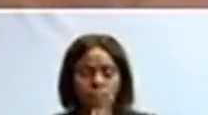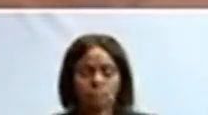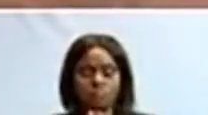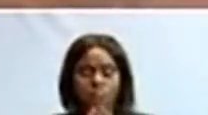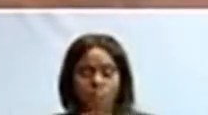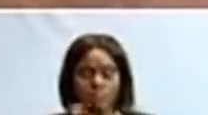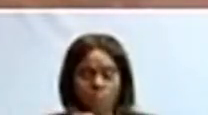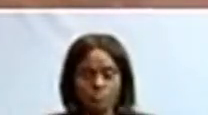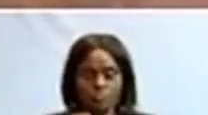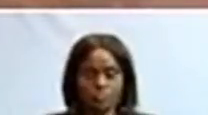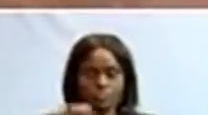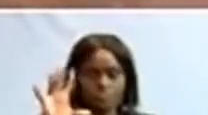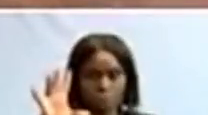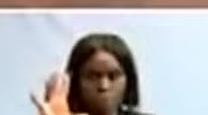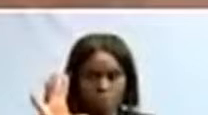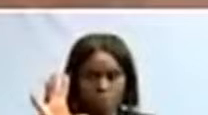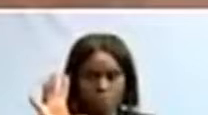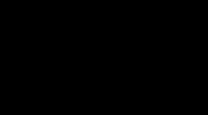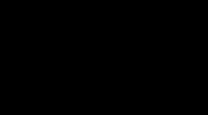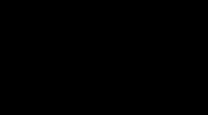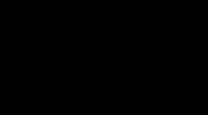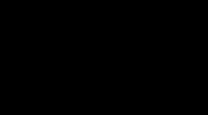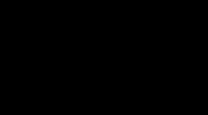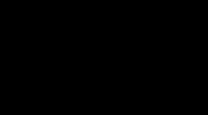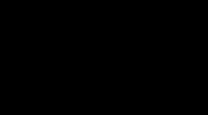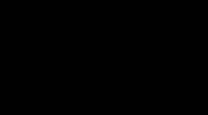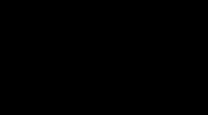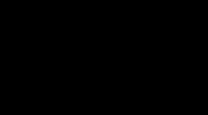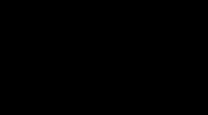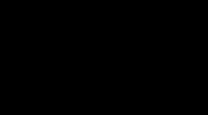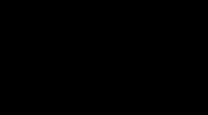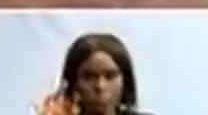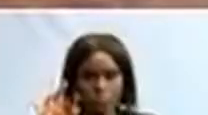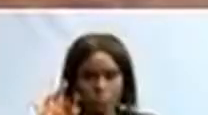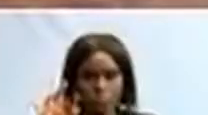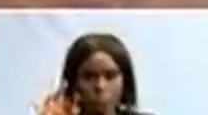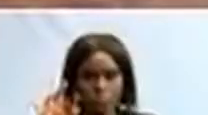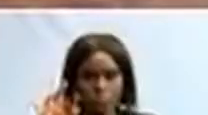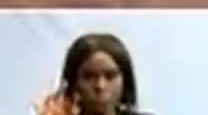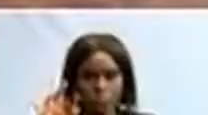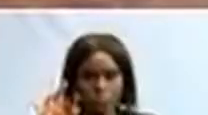Appendix 9, Chair, and retired